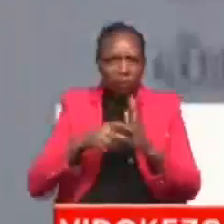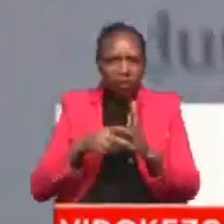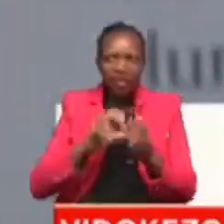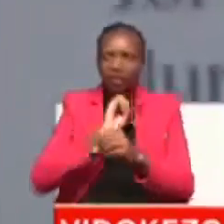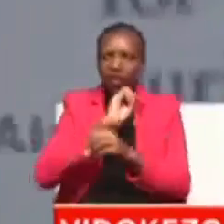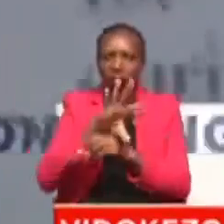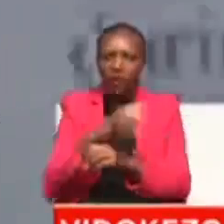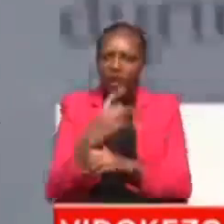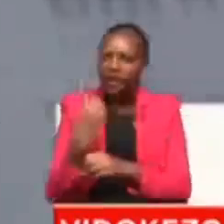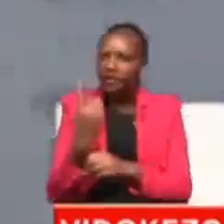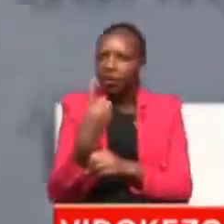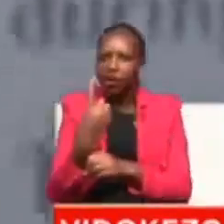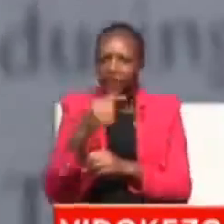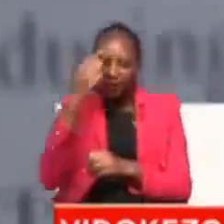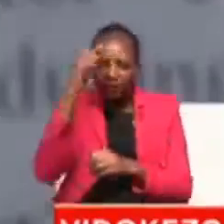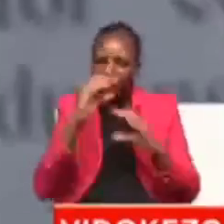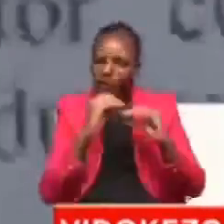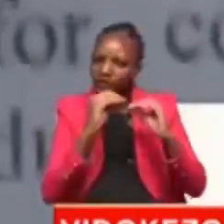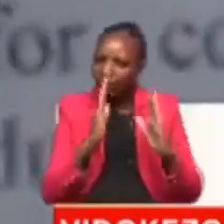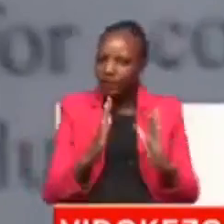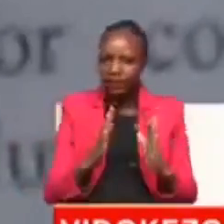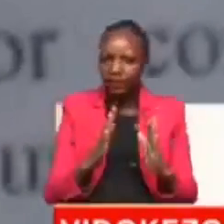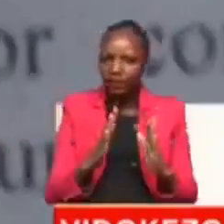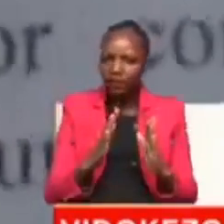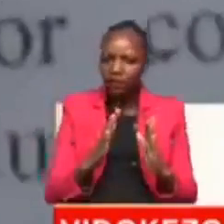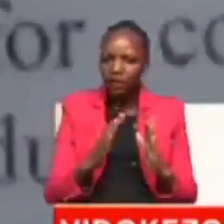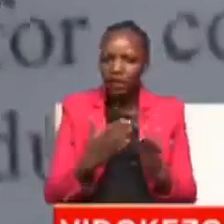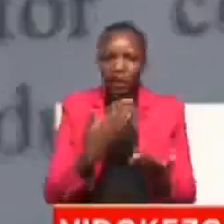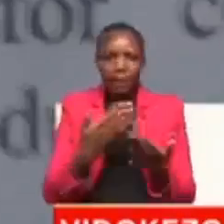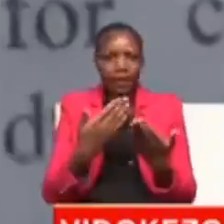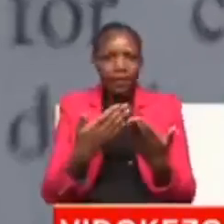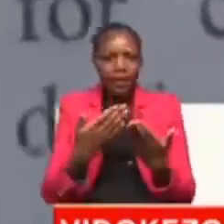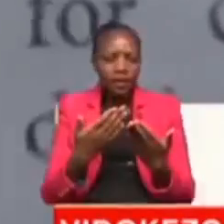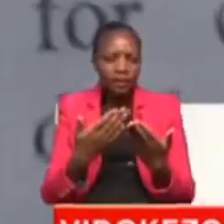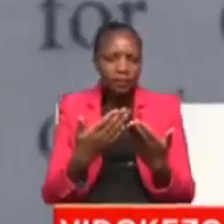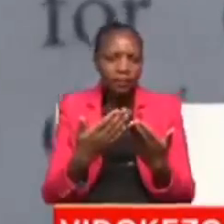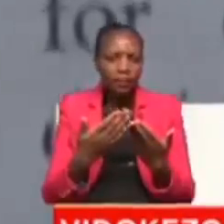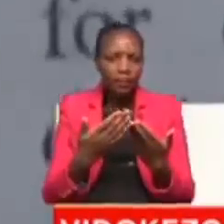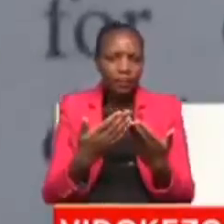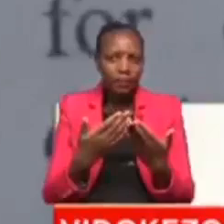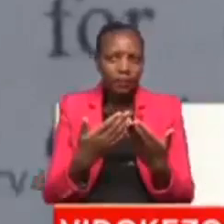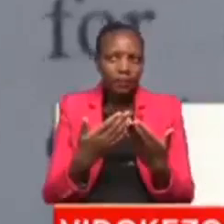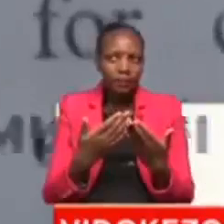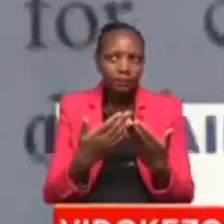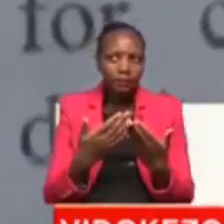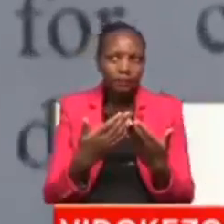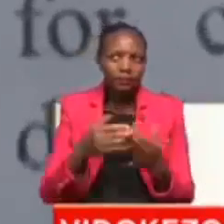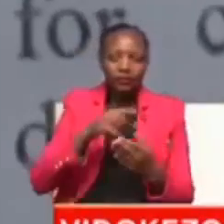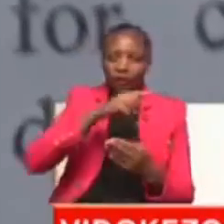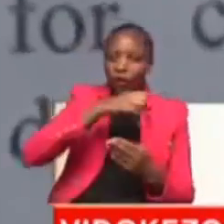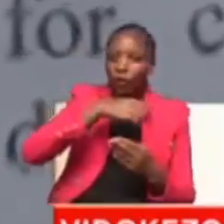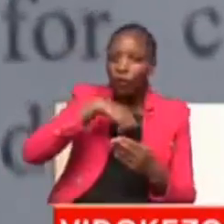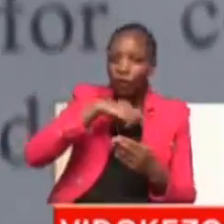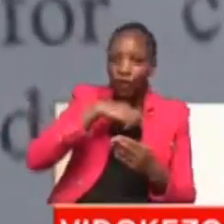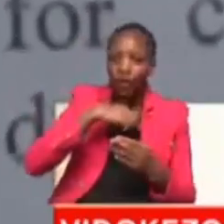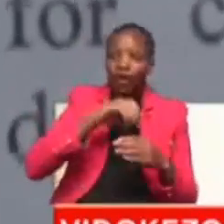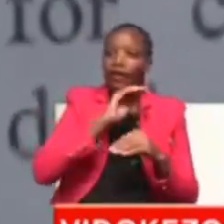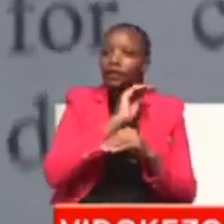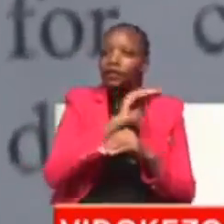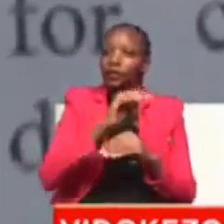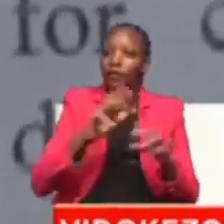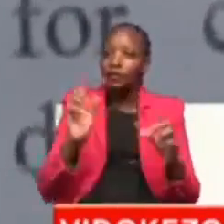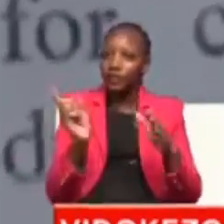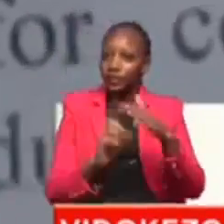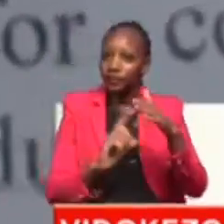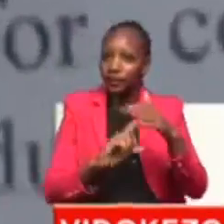is only designed to the teachers? Is it not designed to other people all over the world? We are requesting the